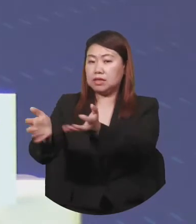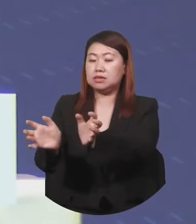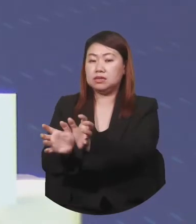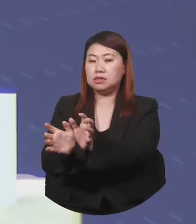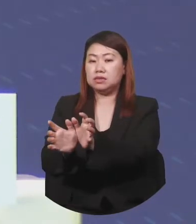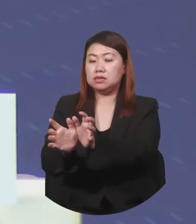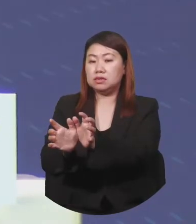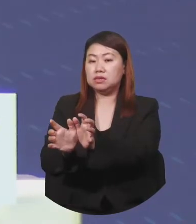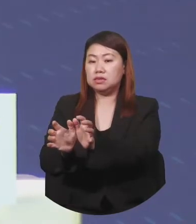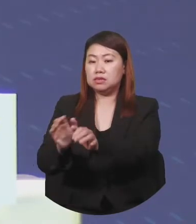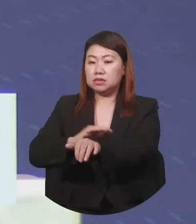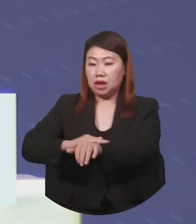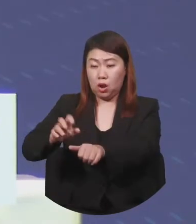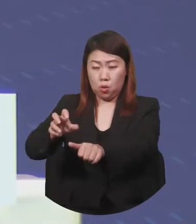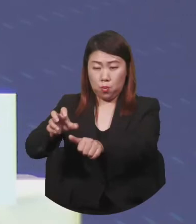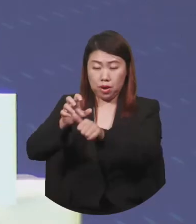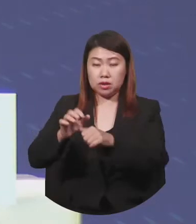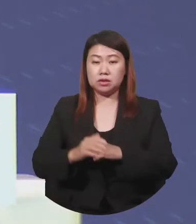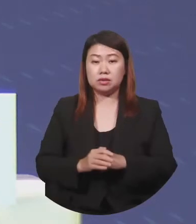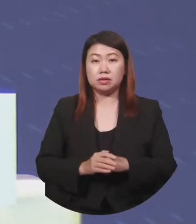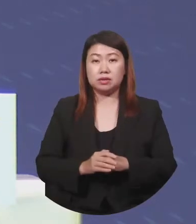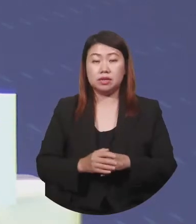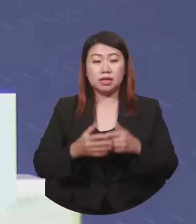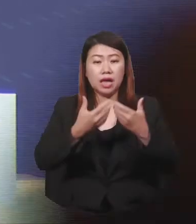climate crises,